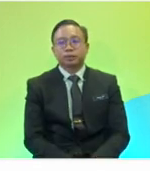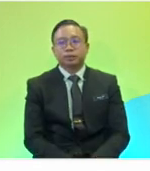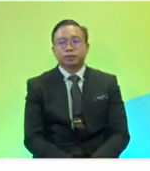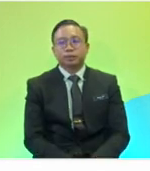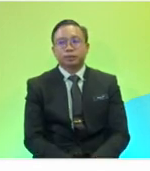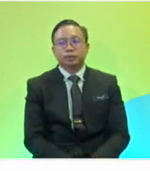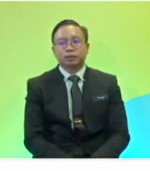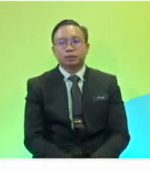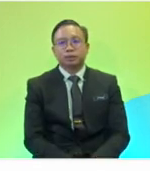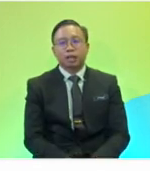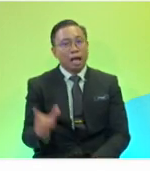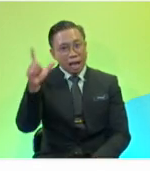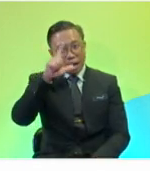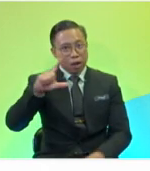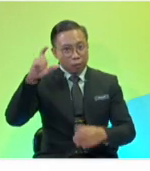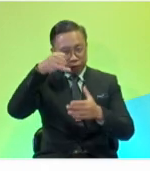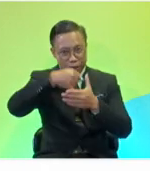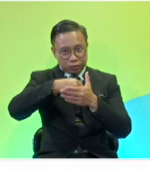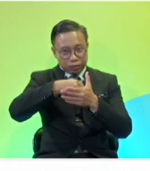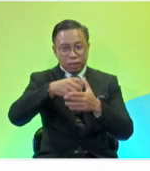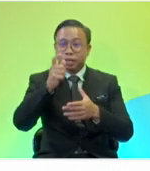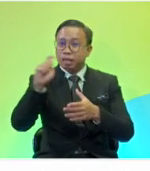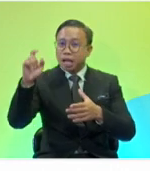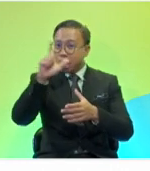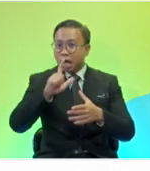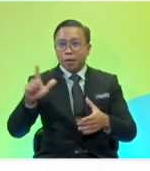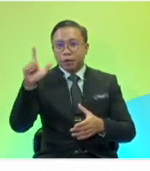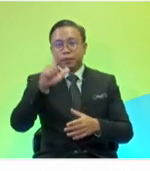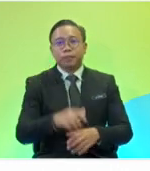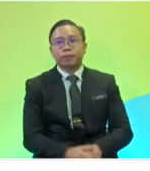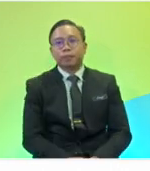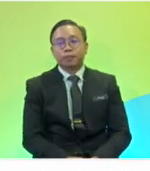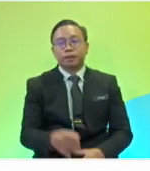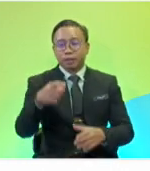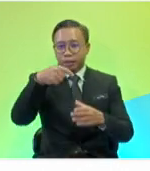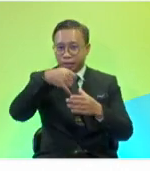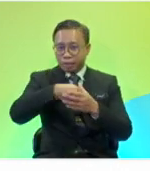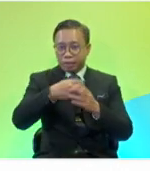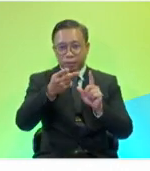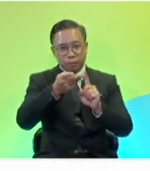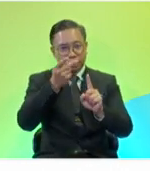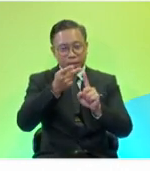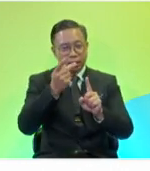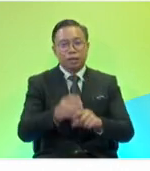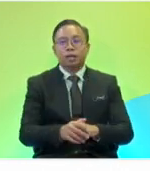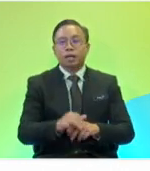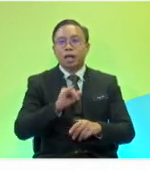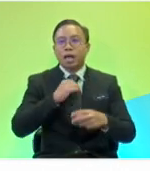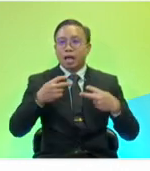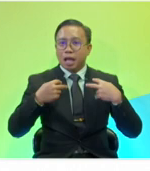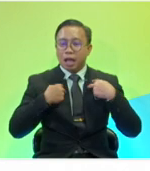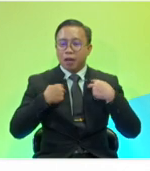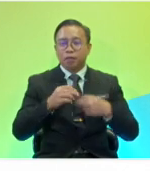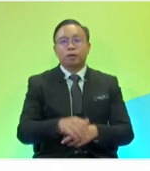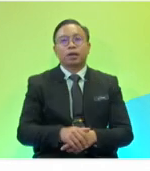This is what we have inside the library. Okay. But in Penang, near my home, I have Penang Digital